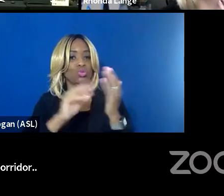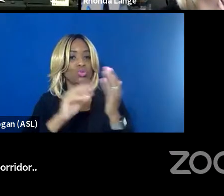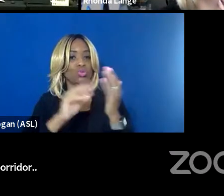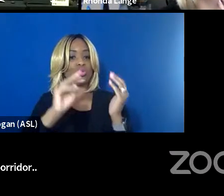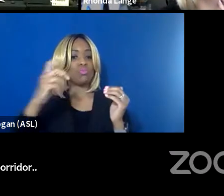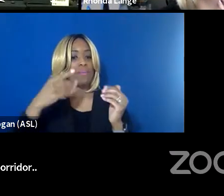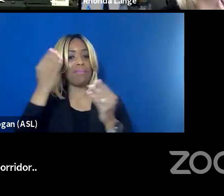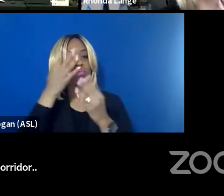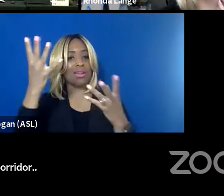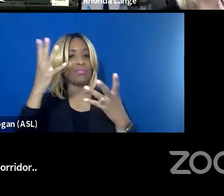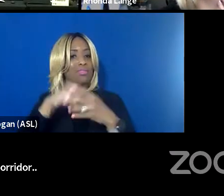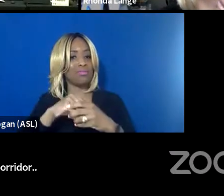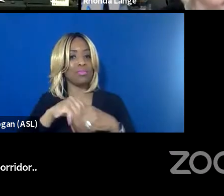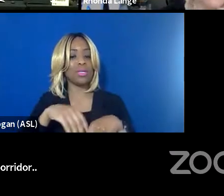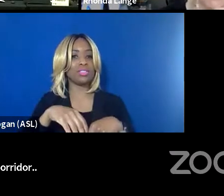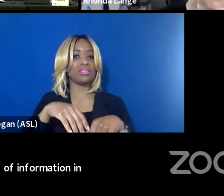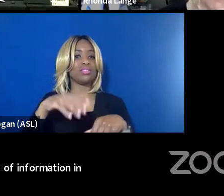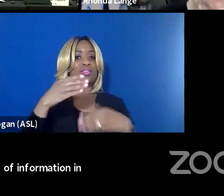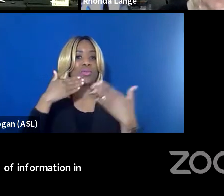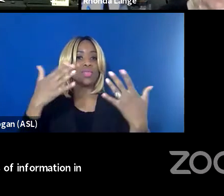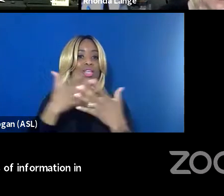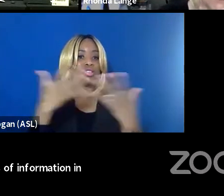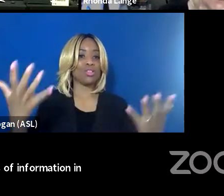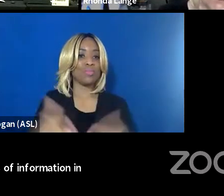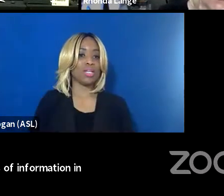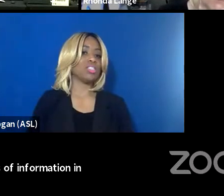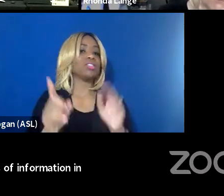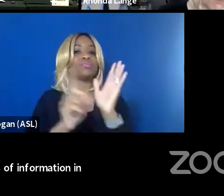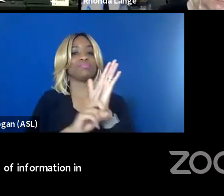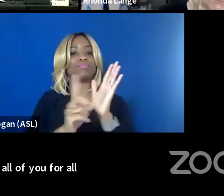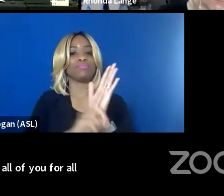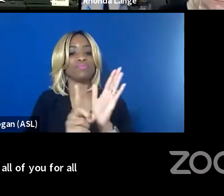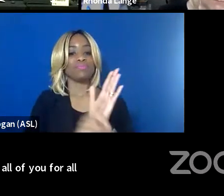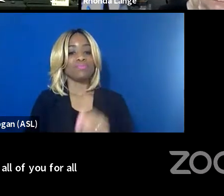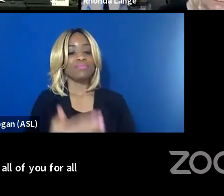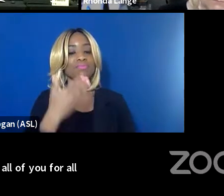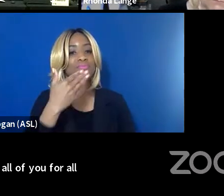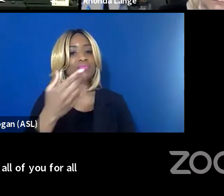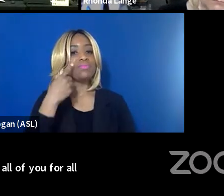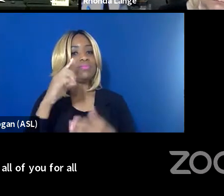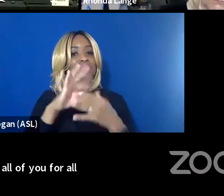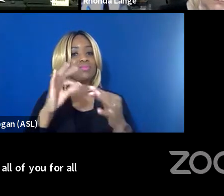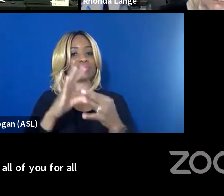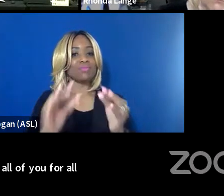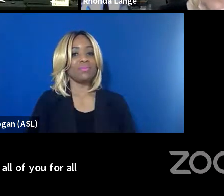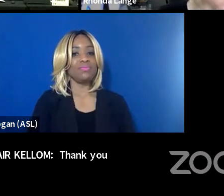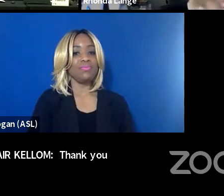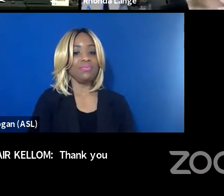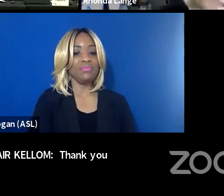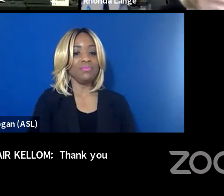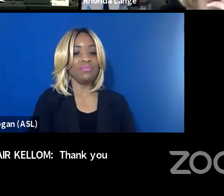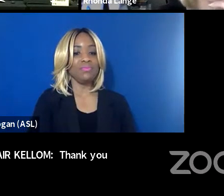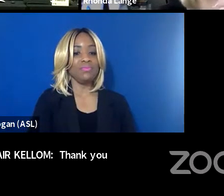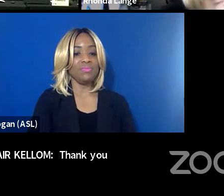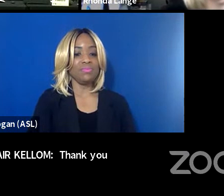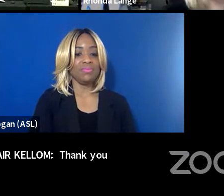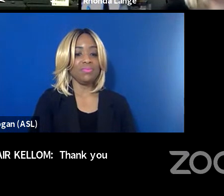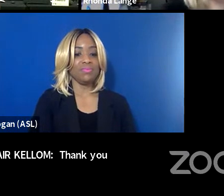of you, for all the things that you're doing. Thank you so much for taking the time to speak with the commission. 14.